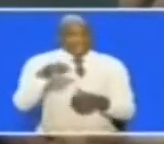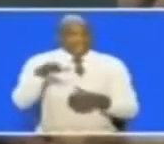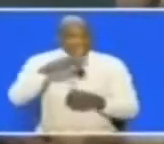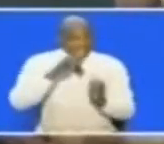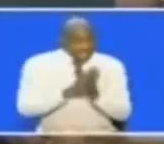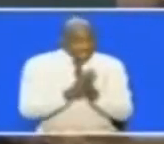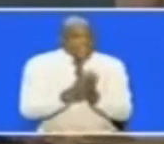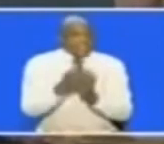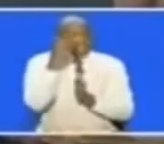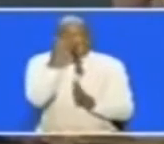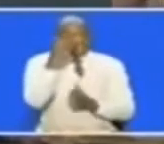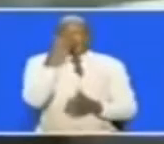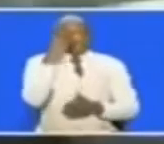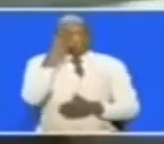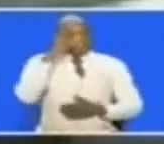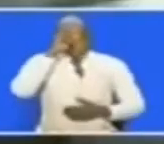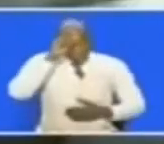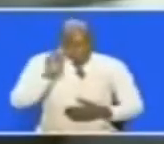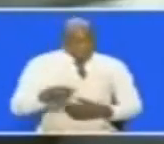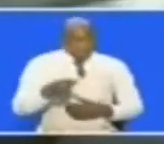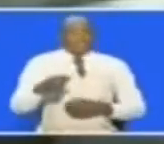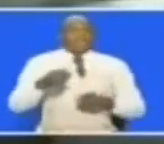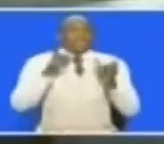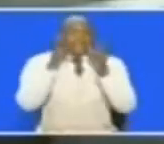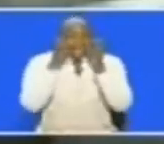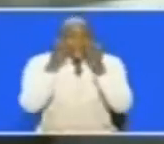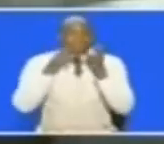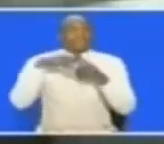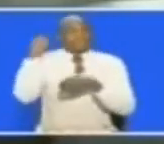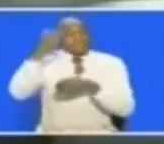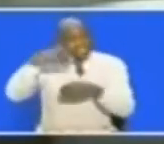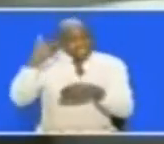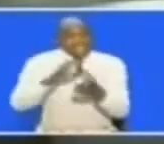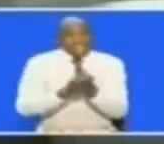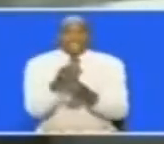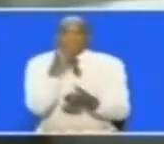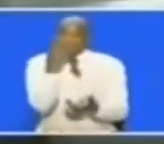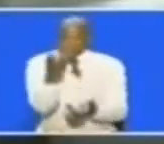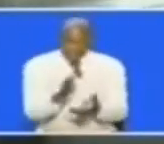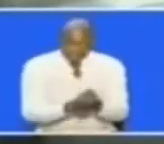buys 3,000 to 4,000 crabs daily, which are